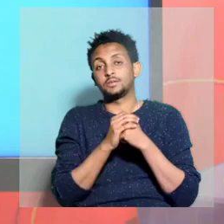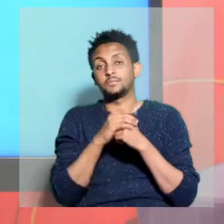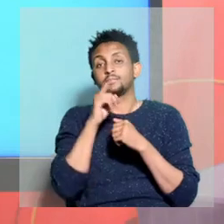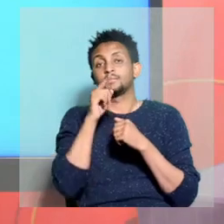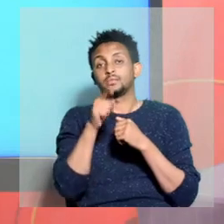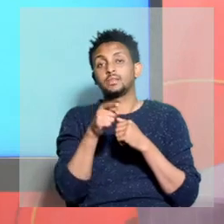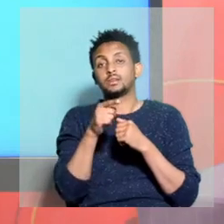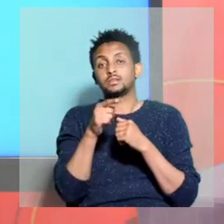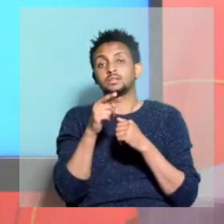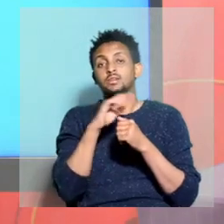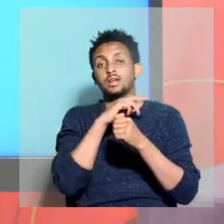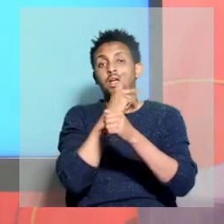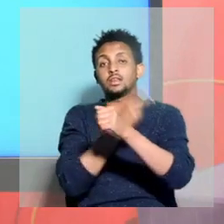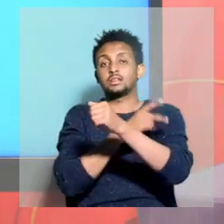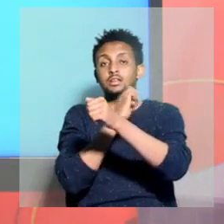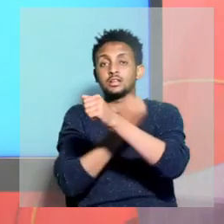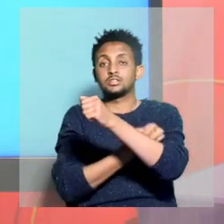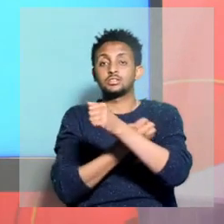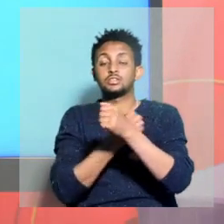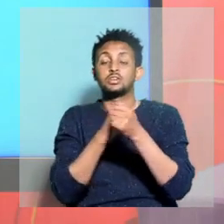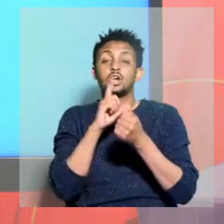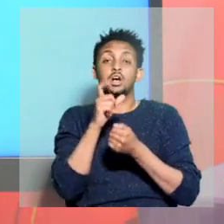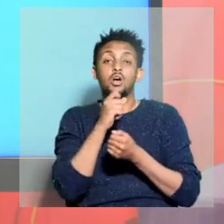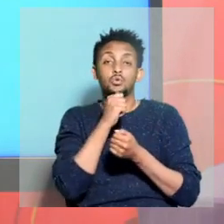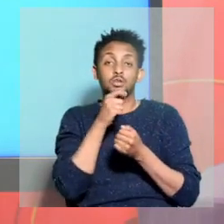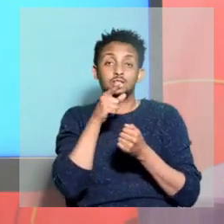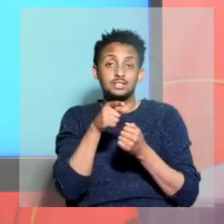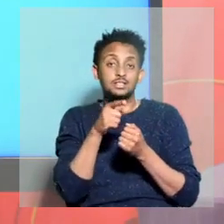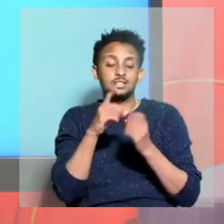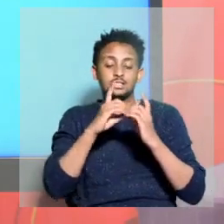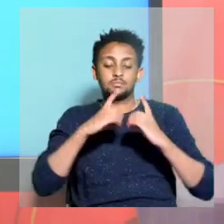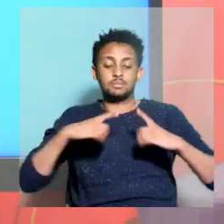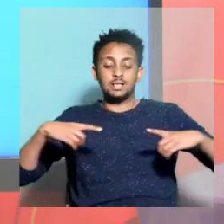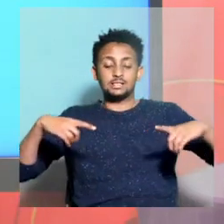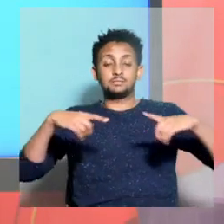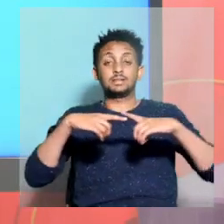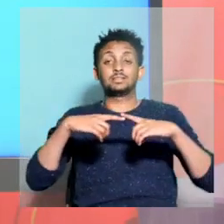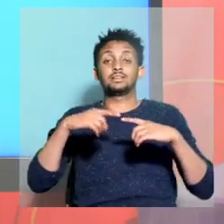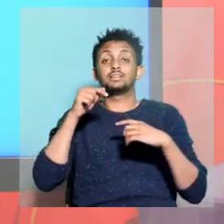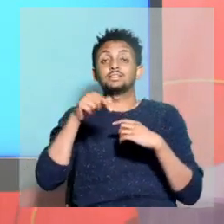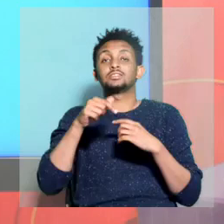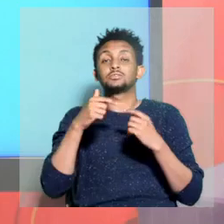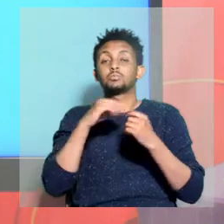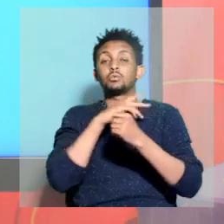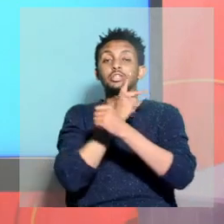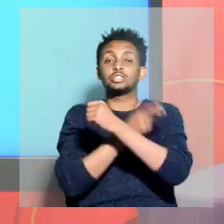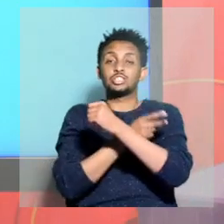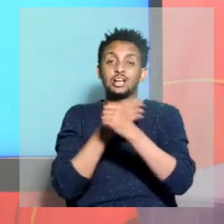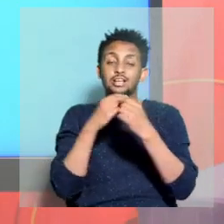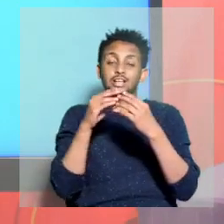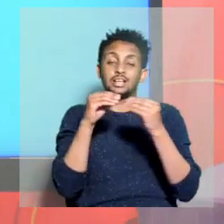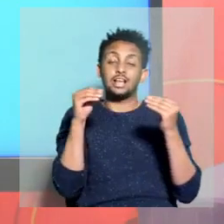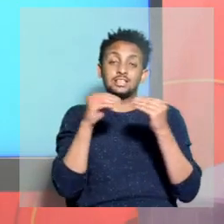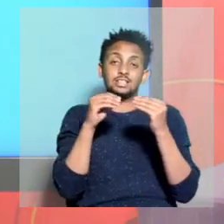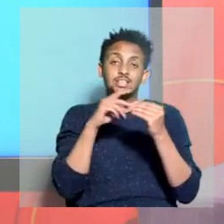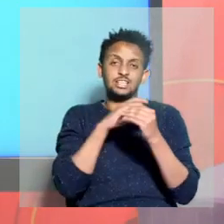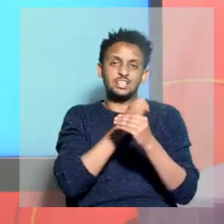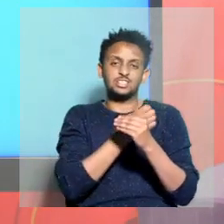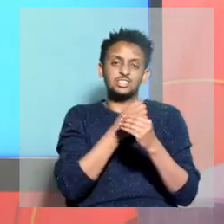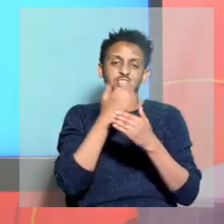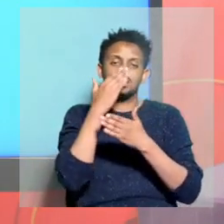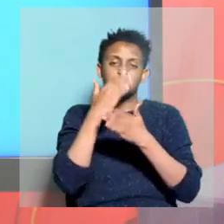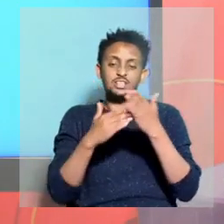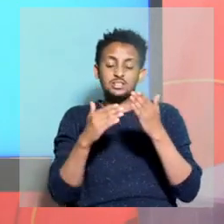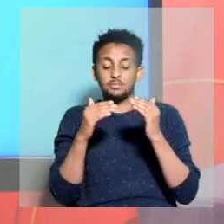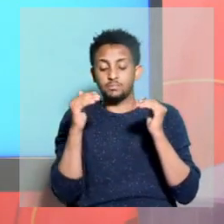there is a kinetic energy. As well as there is displacement, there is a potential, elastic potential energy. The sum